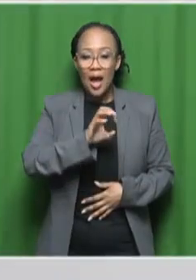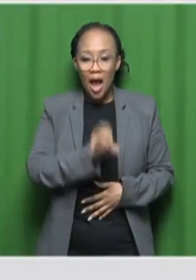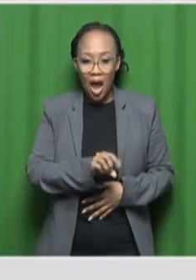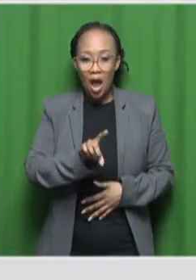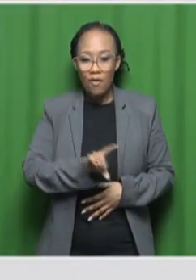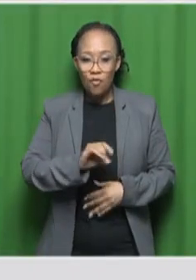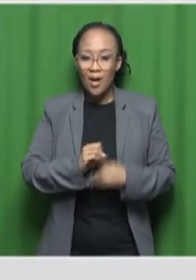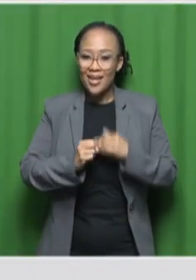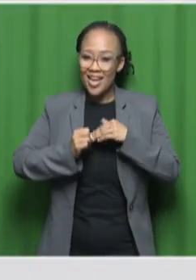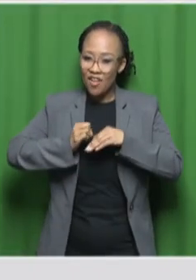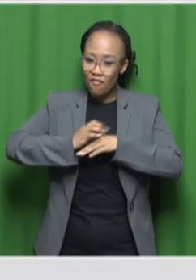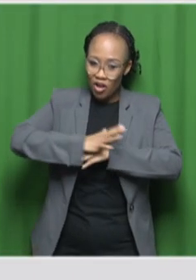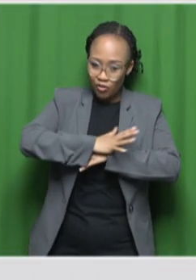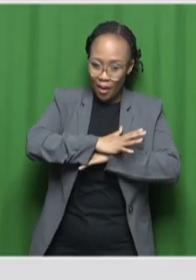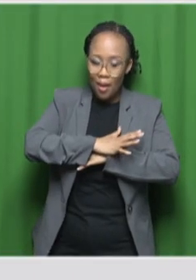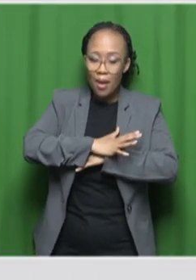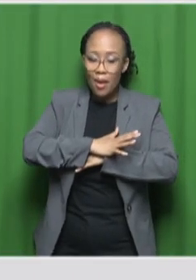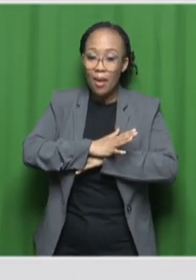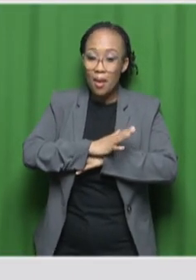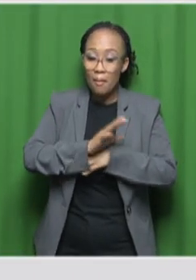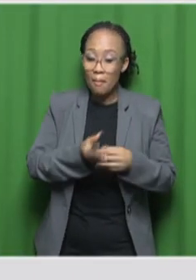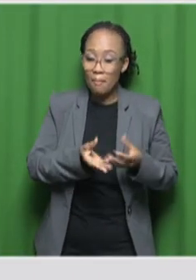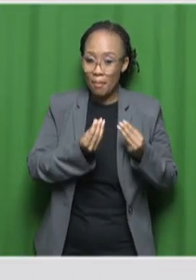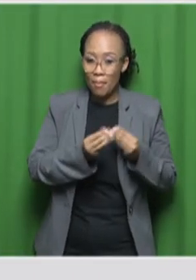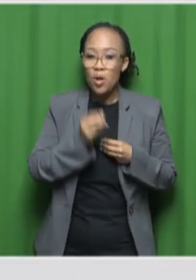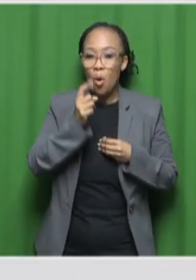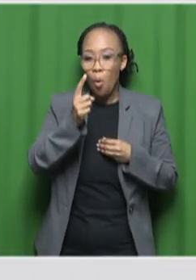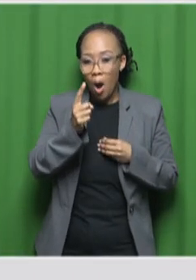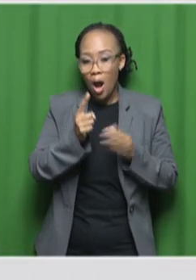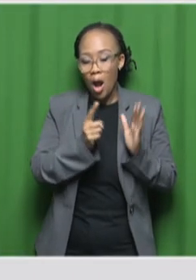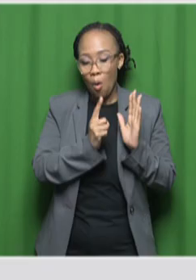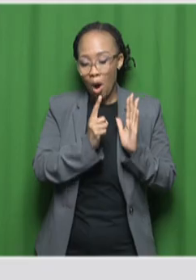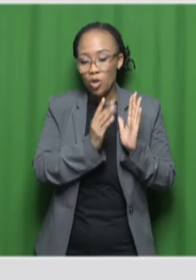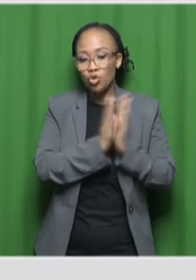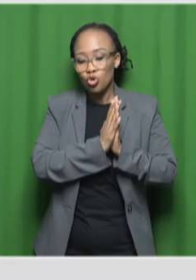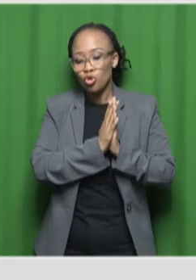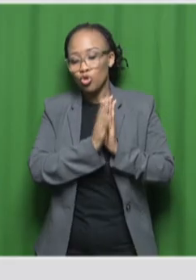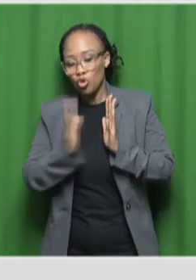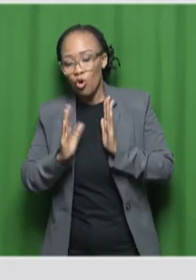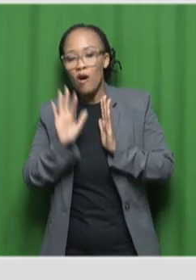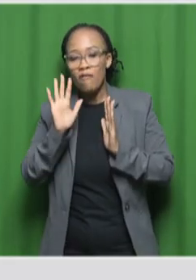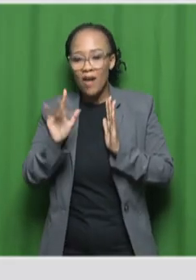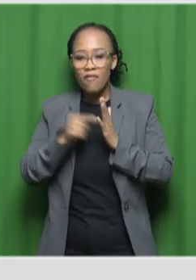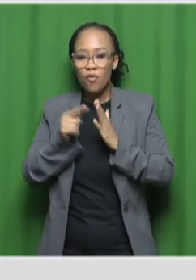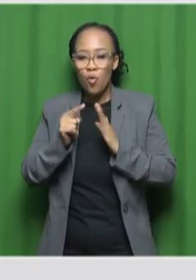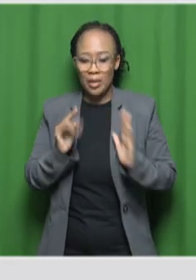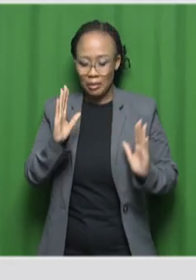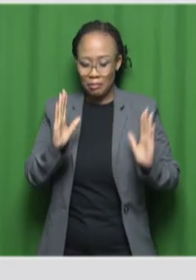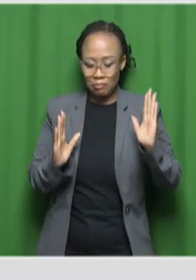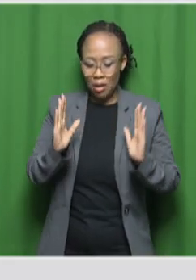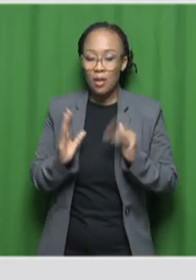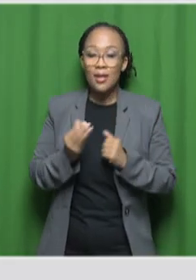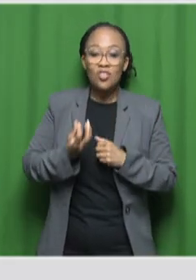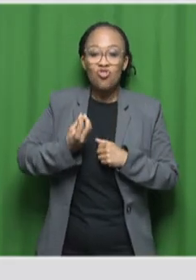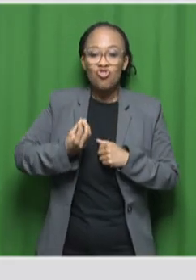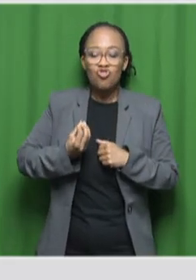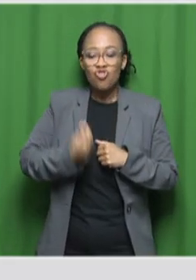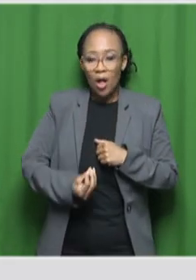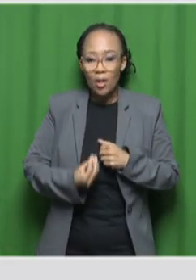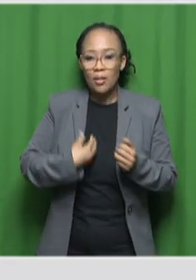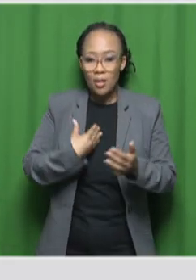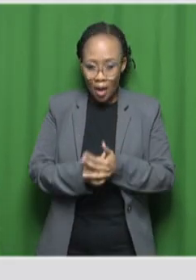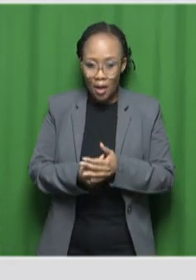infection, it usually takes about 1 to 5 weeks after that throat infection for a child to potentially develop rheumatic